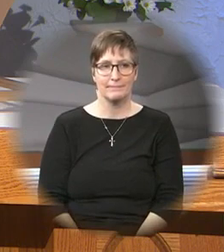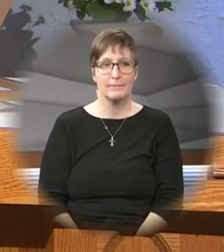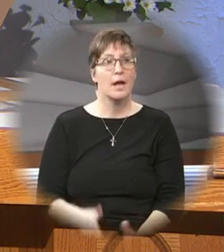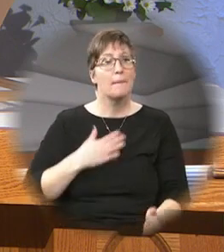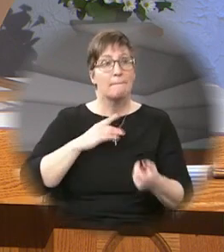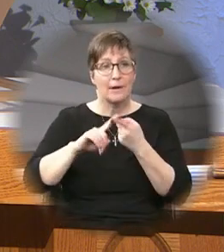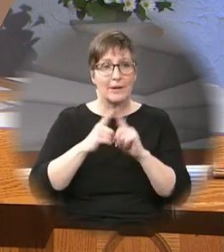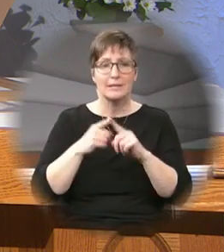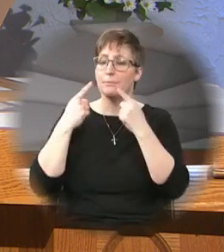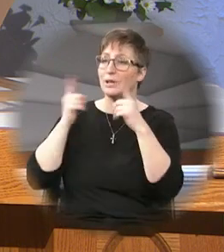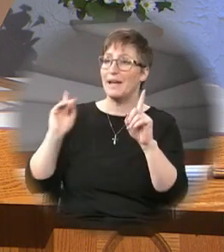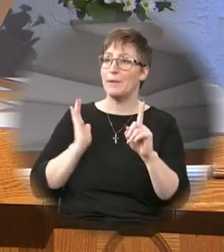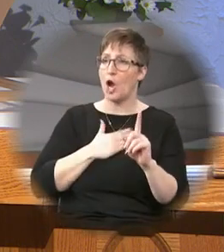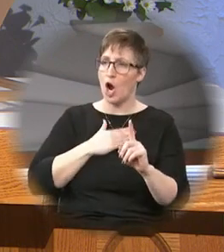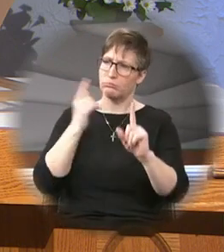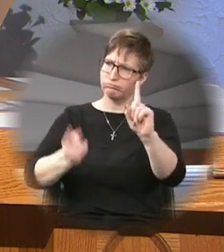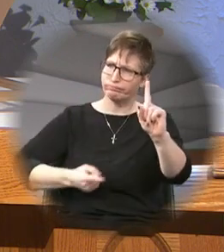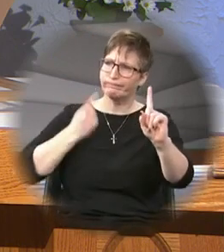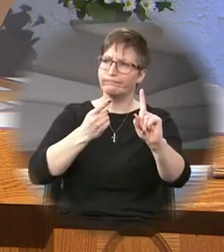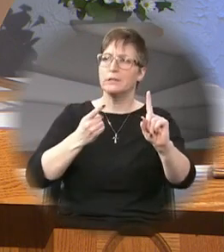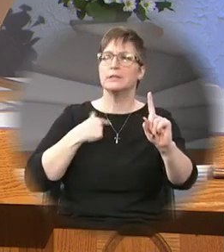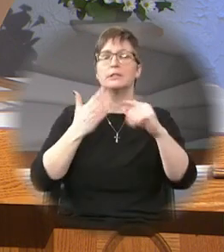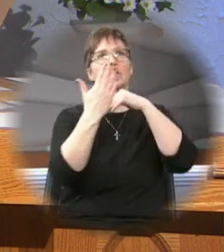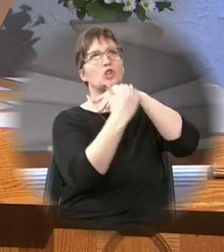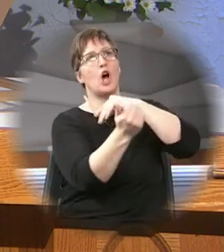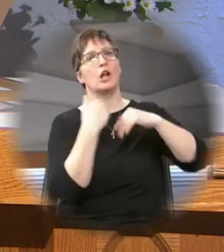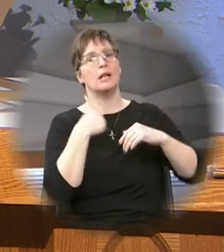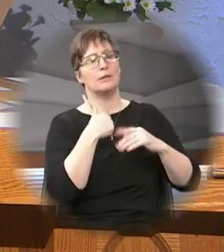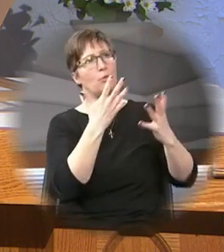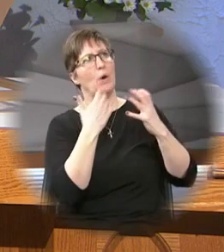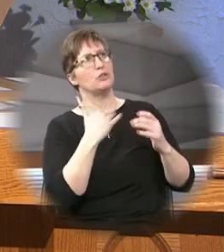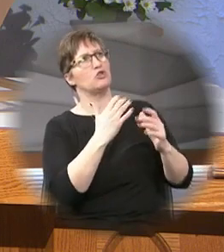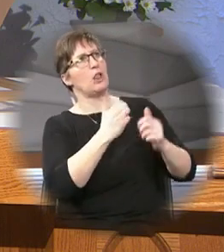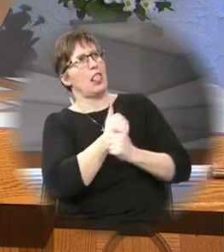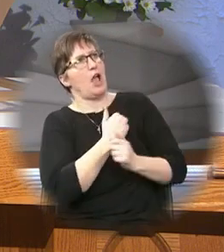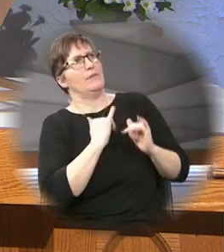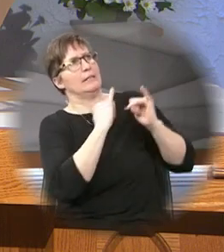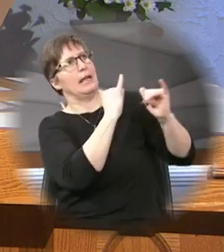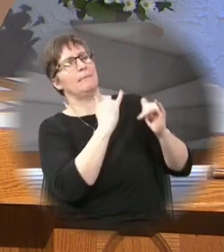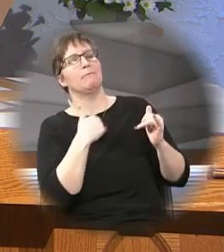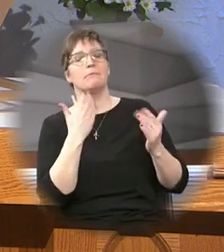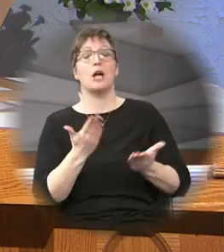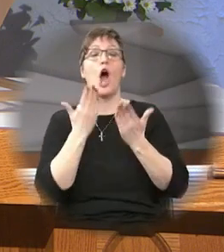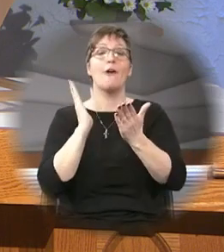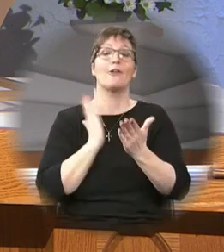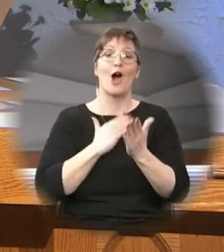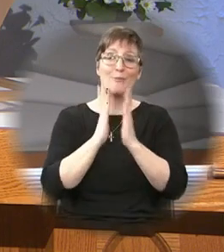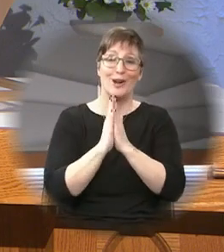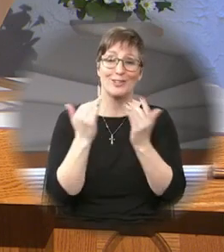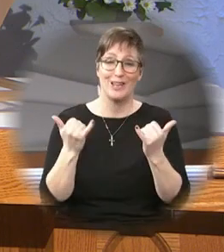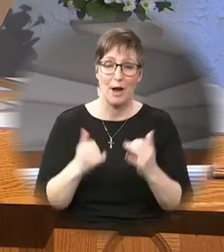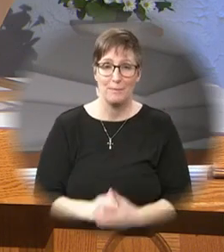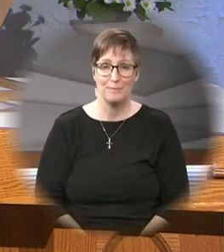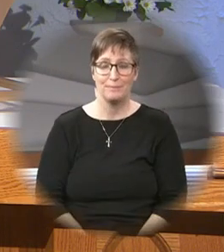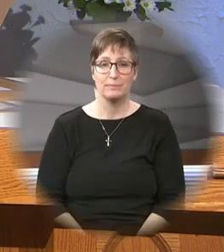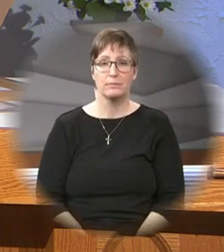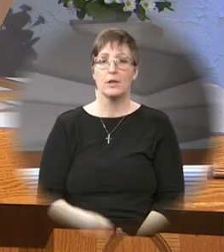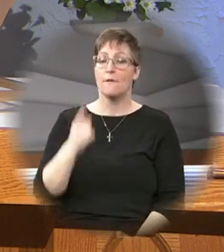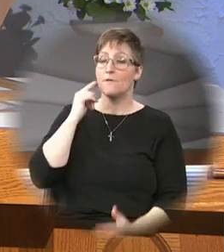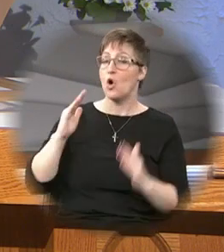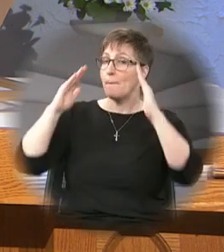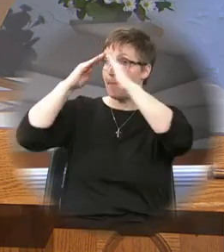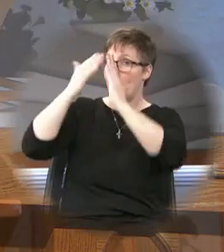My friends, proclaiming our mission and call to love as God loves, we offer the needs of our world. For